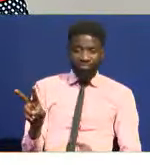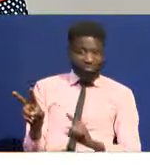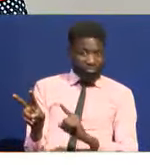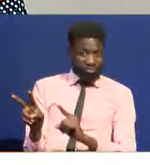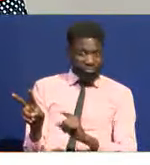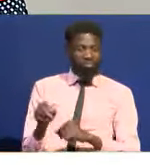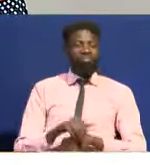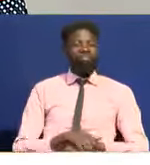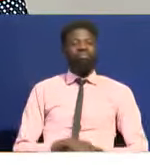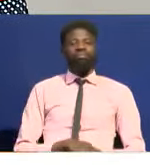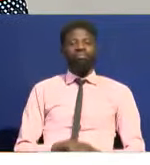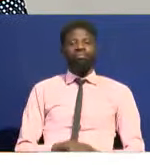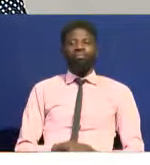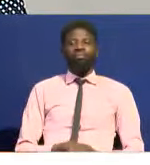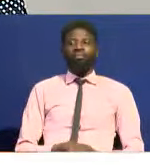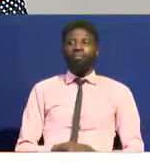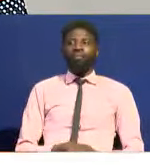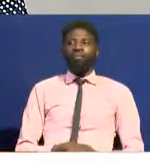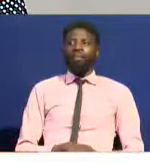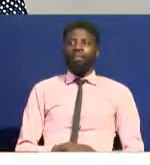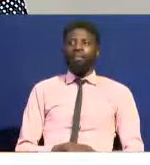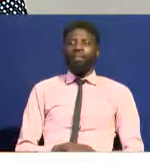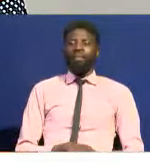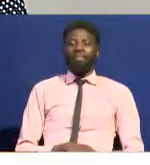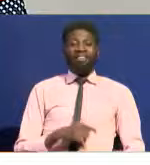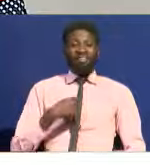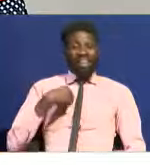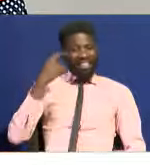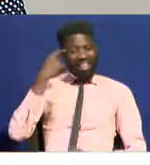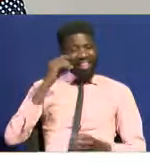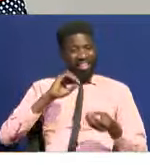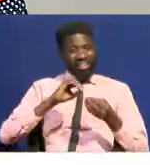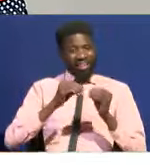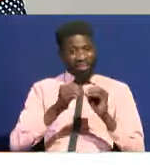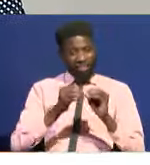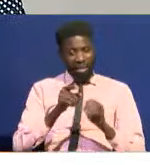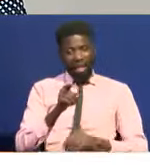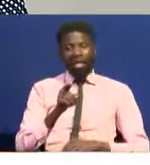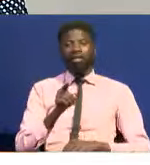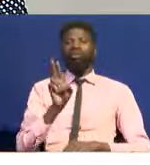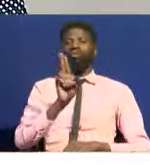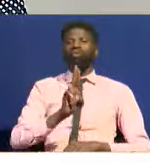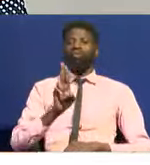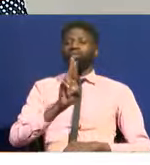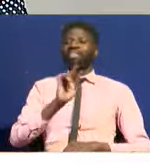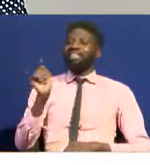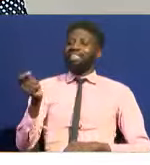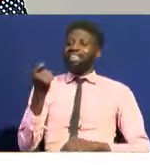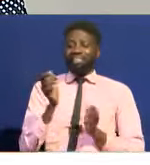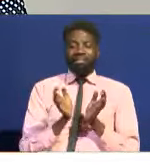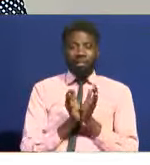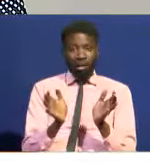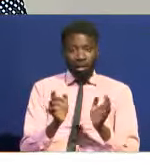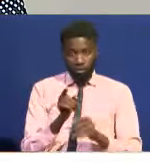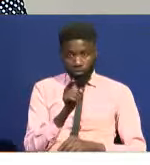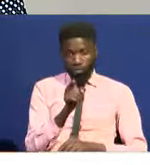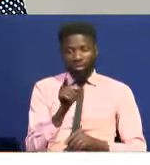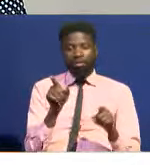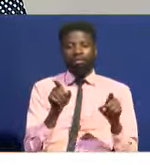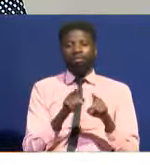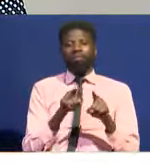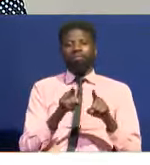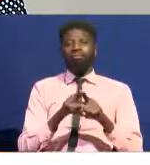the statistics. And I think it is the statistics being used all over the country. And it is not only taking surveys